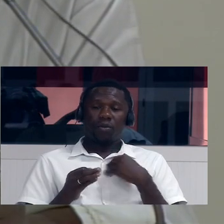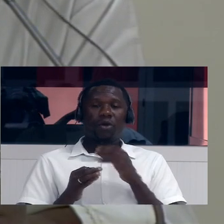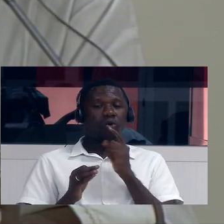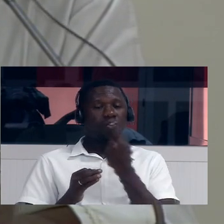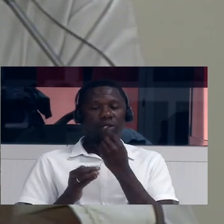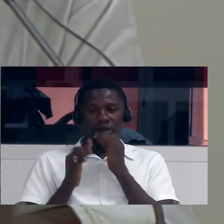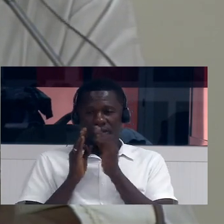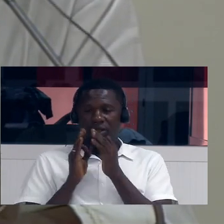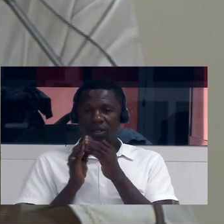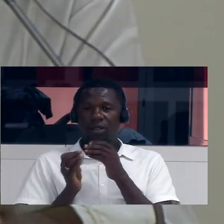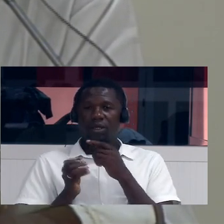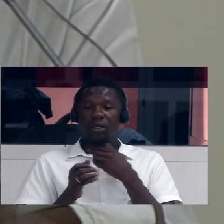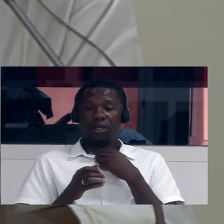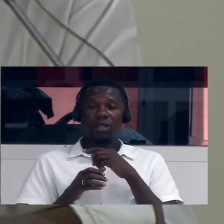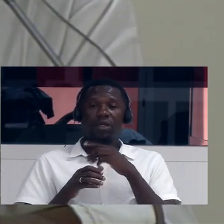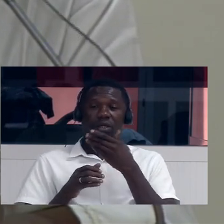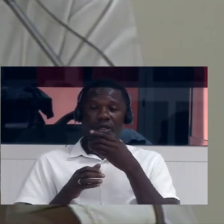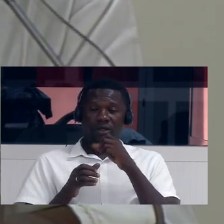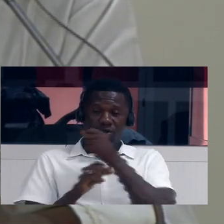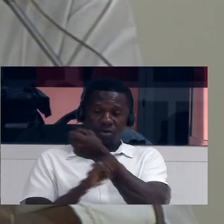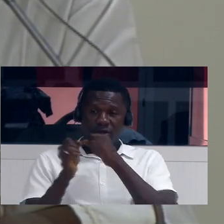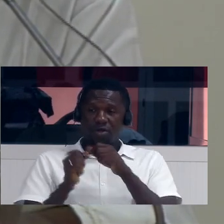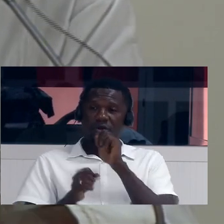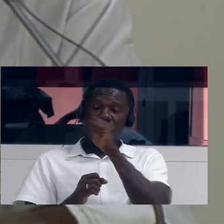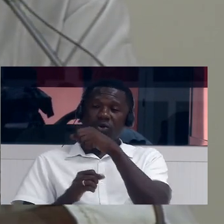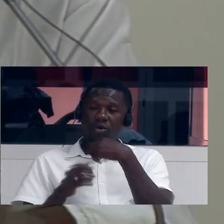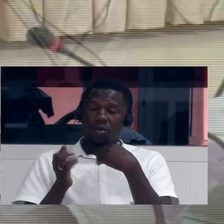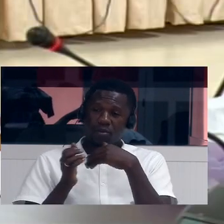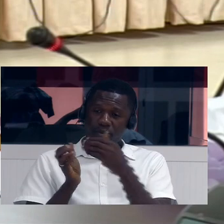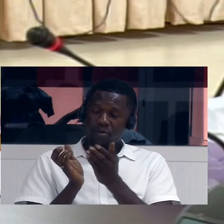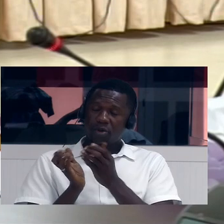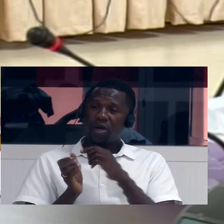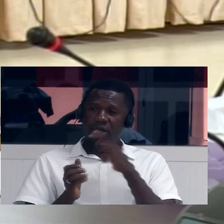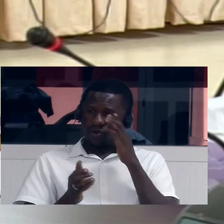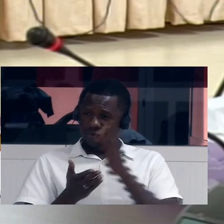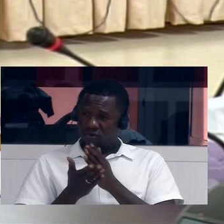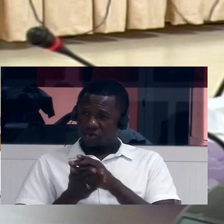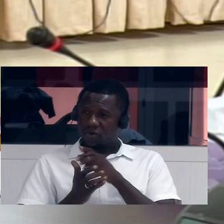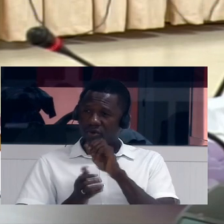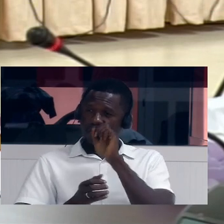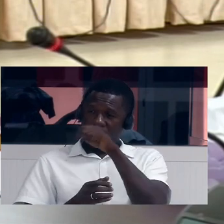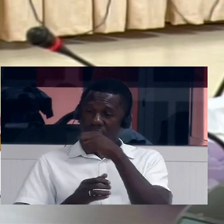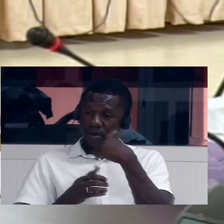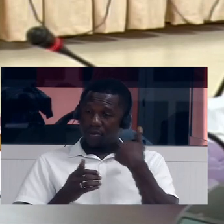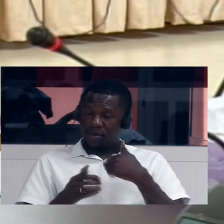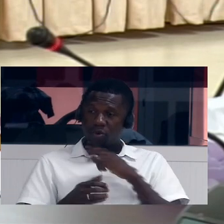saying, in the event that your people, it was not your people, are you sure it was your people who fired?